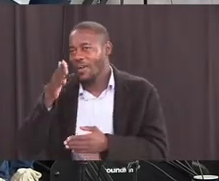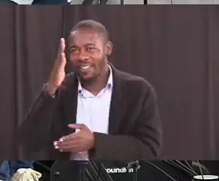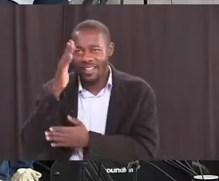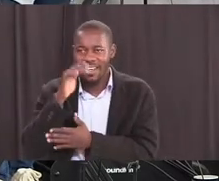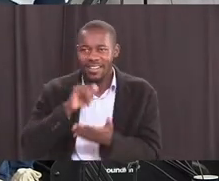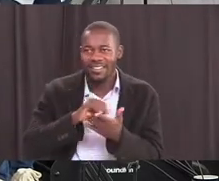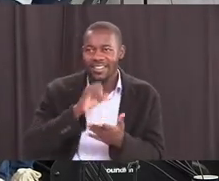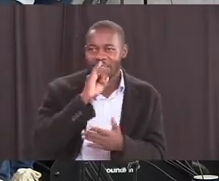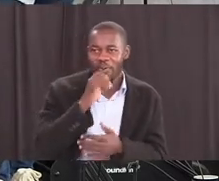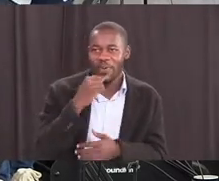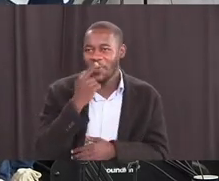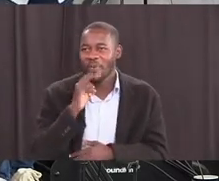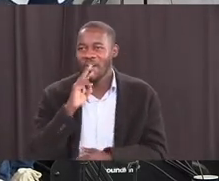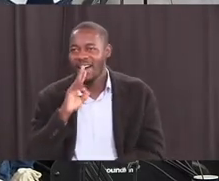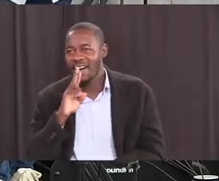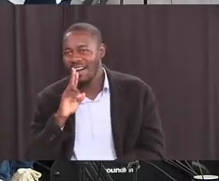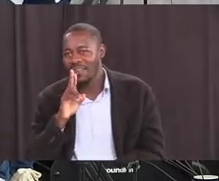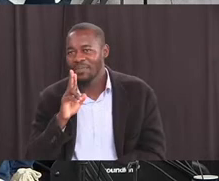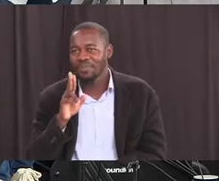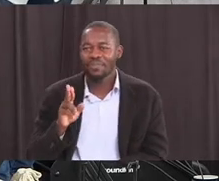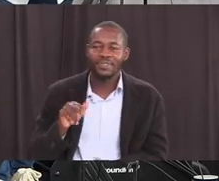God, that is who you